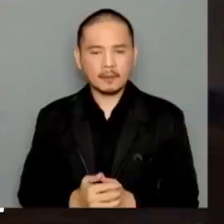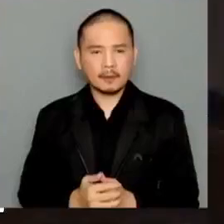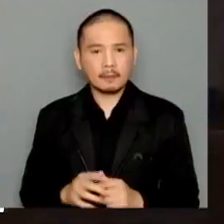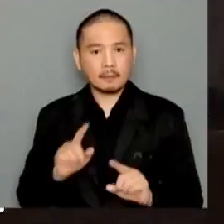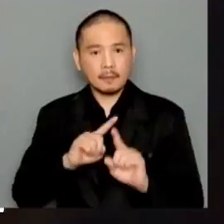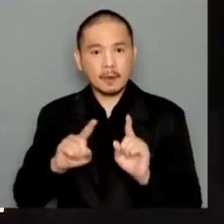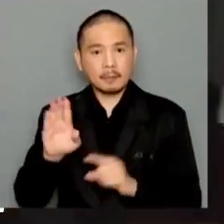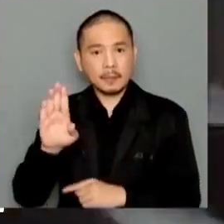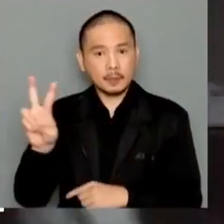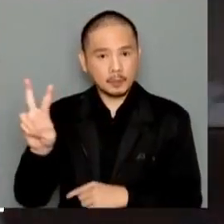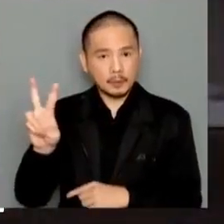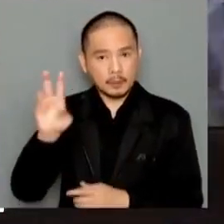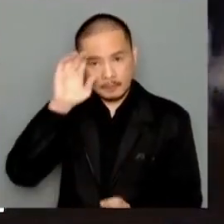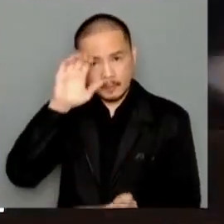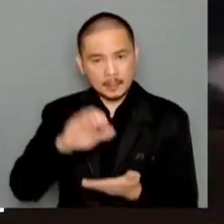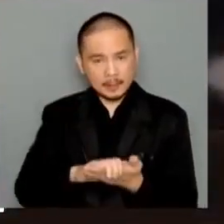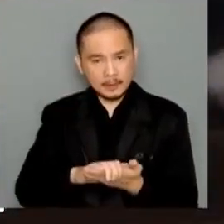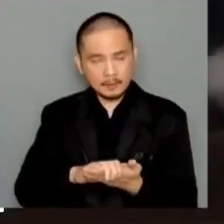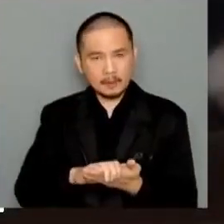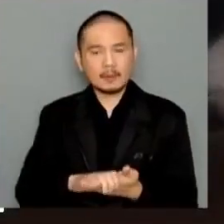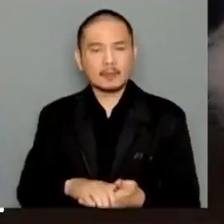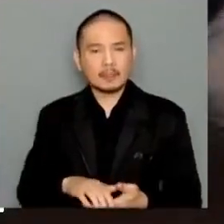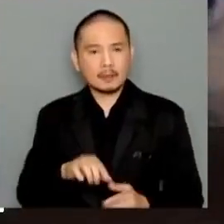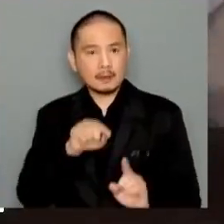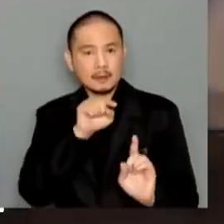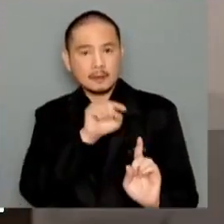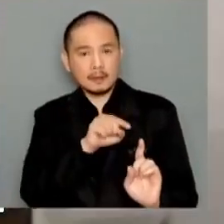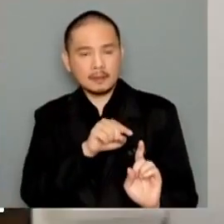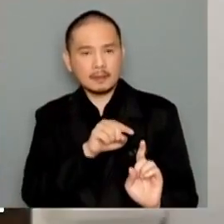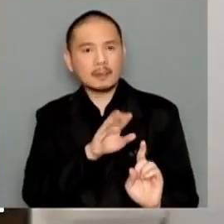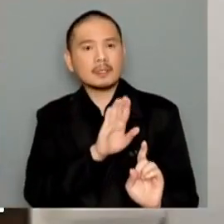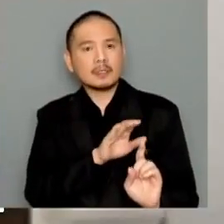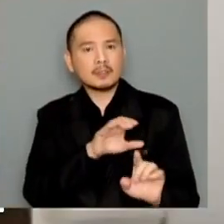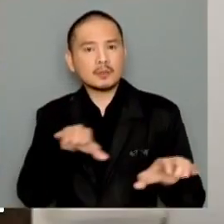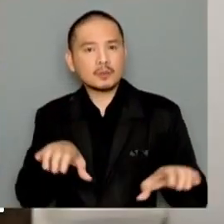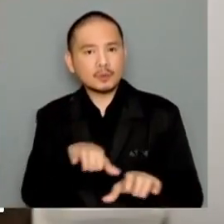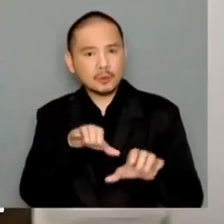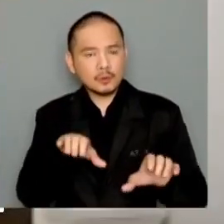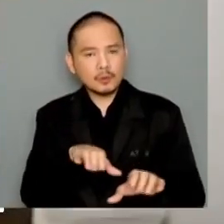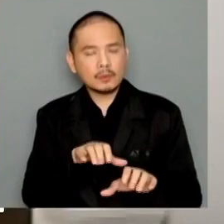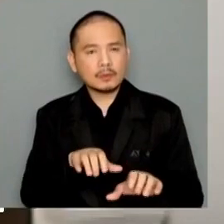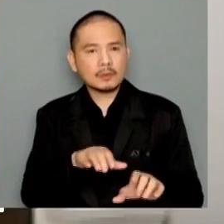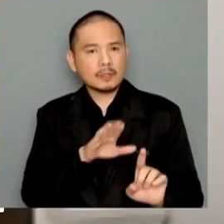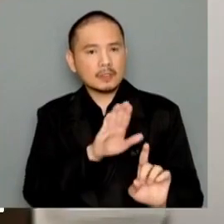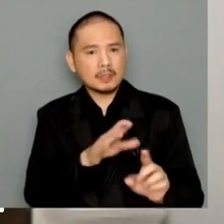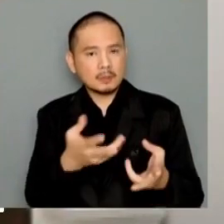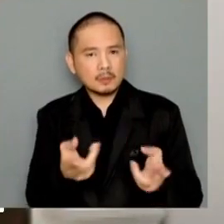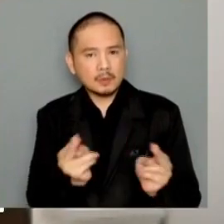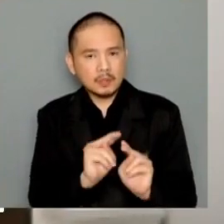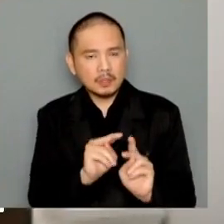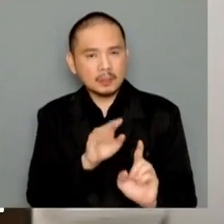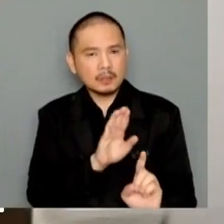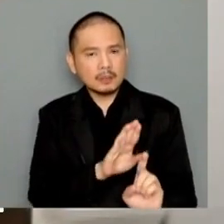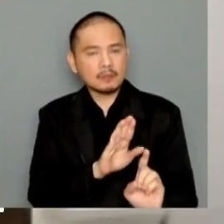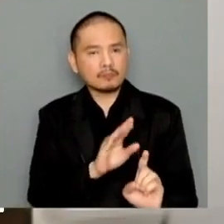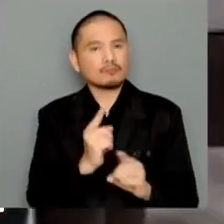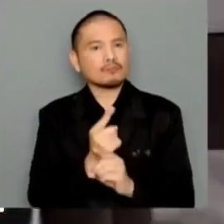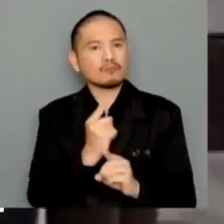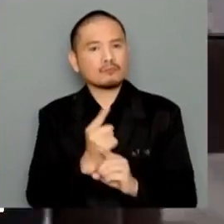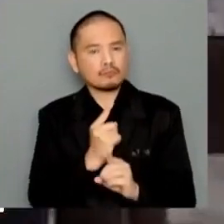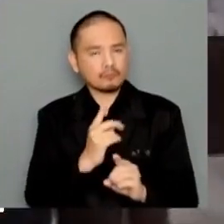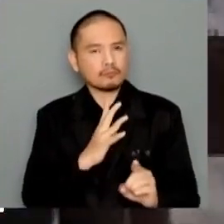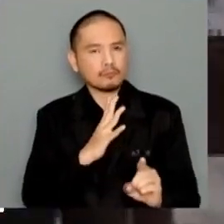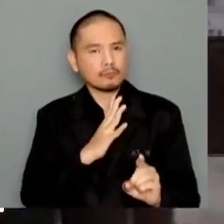believes that what the Justice Secretary the position of the Justice Secretary is proper in